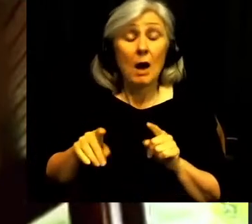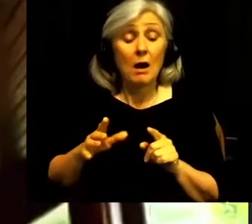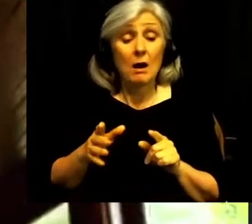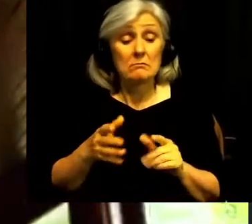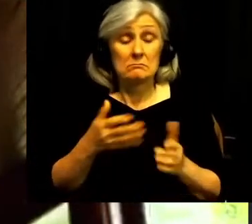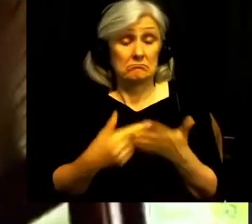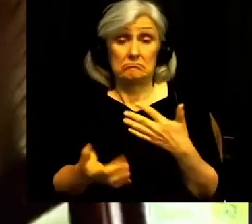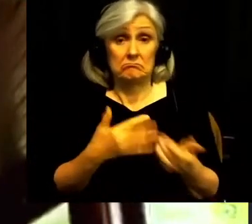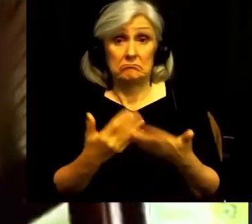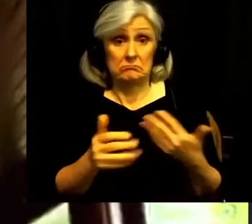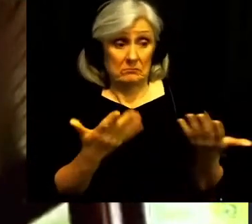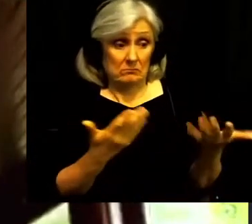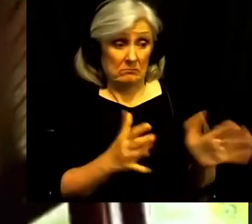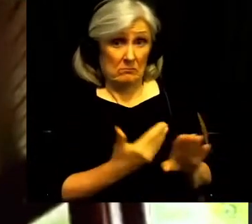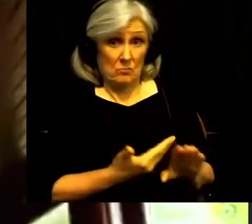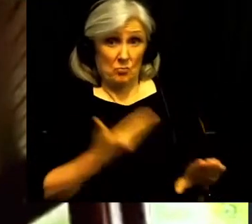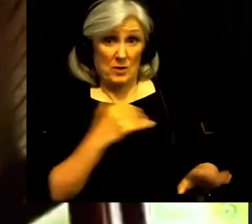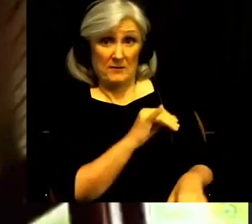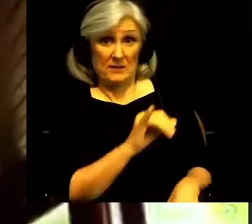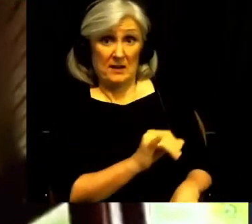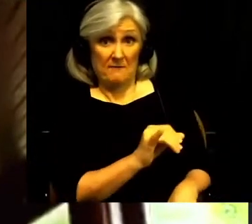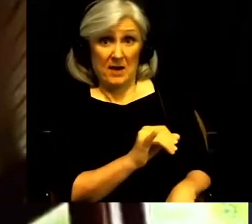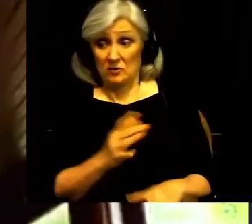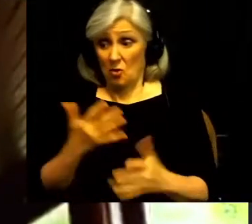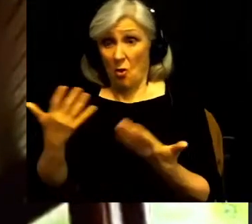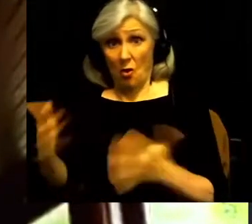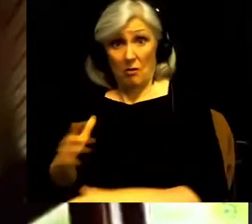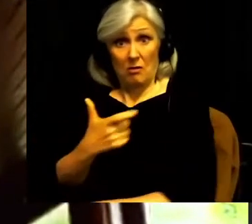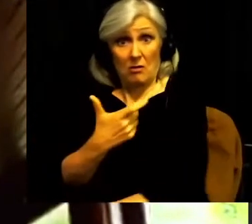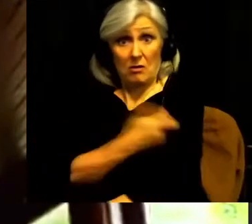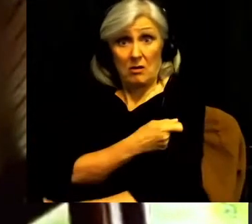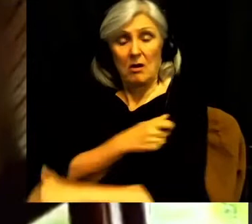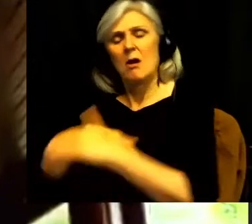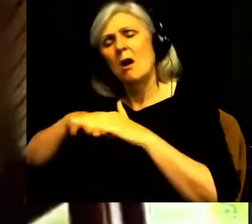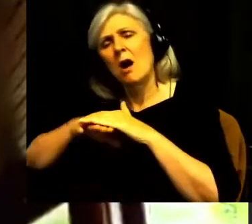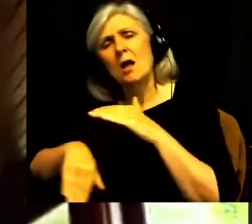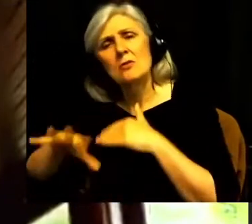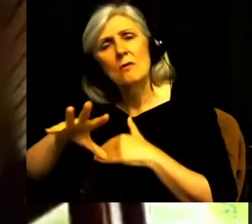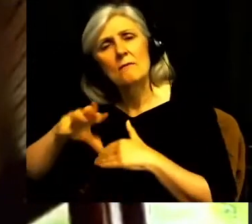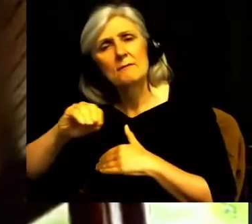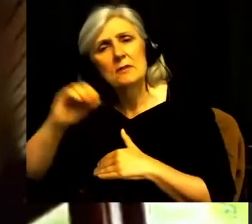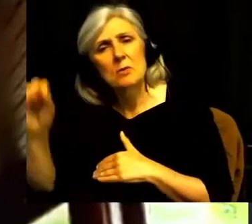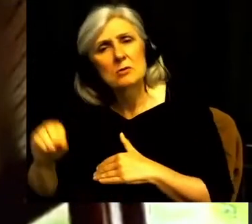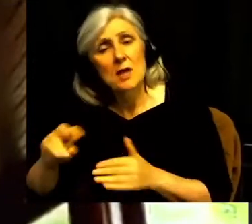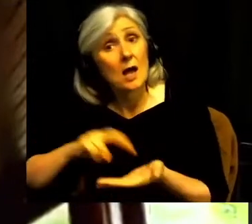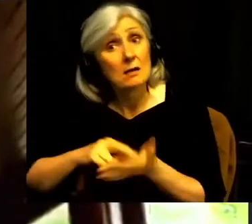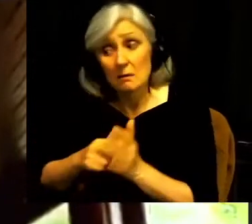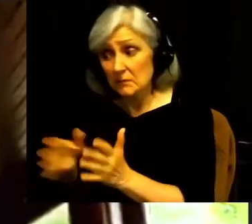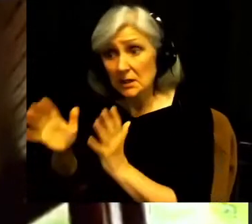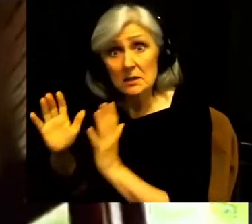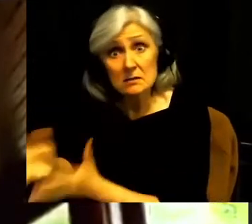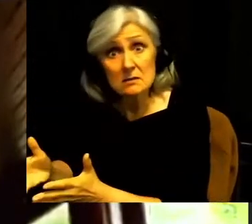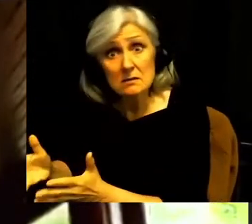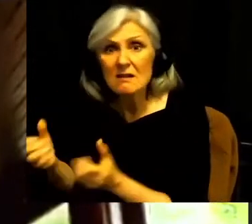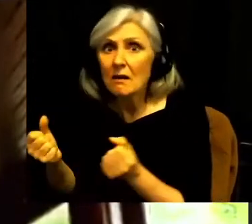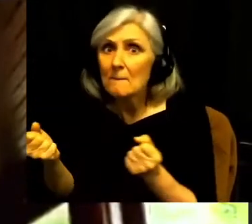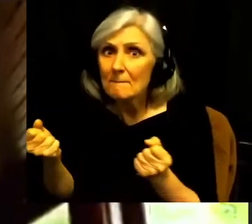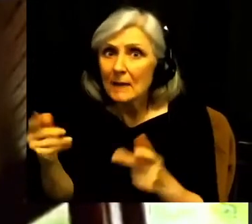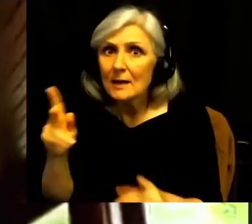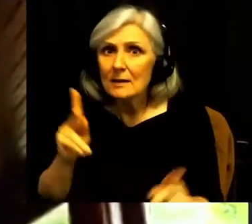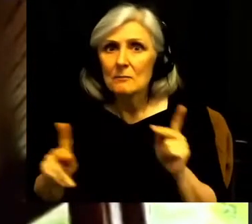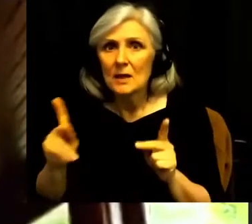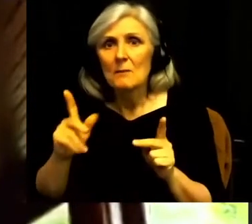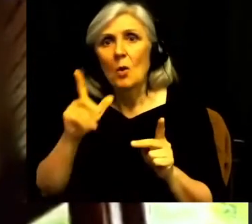vaccinated, if you see on our dashboard, is less than 50%. So the message is there's still a good, very large number of people who